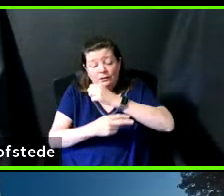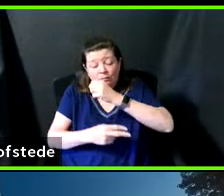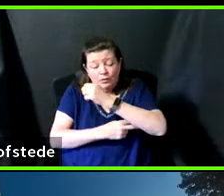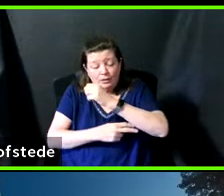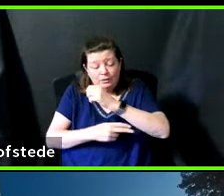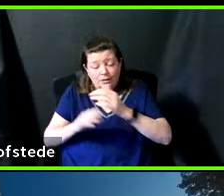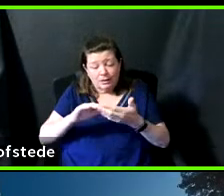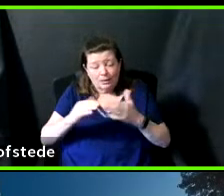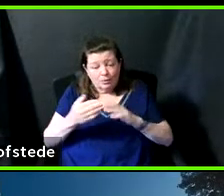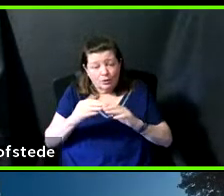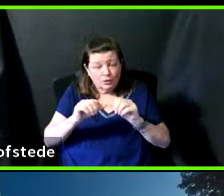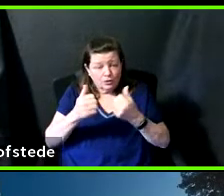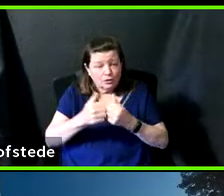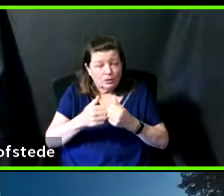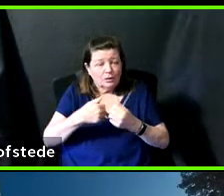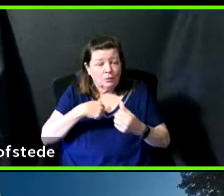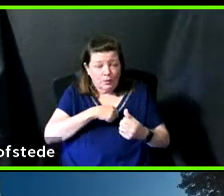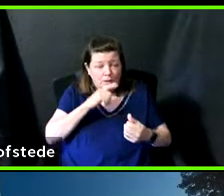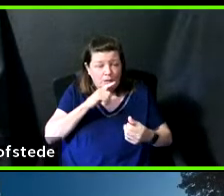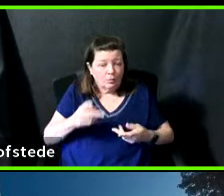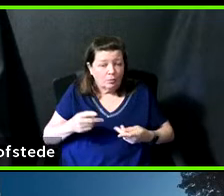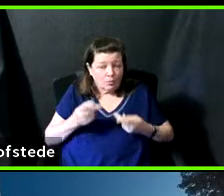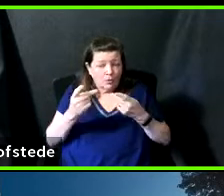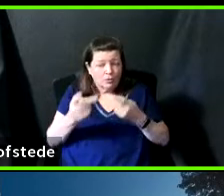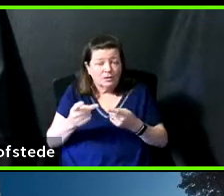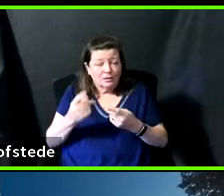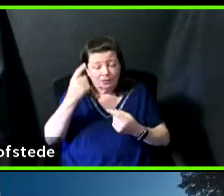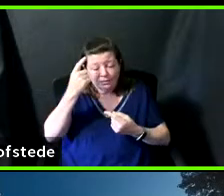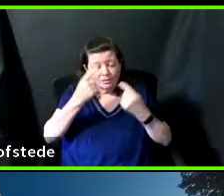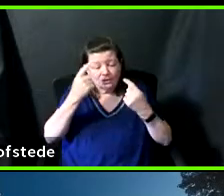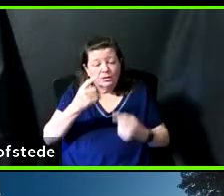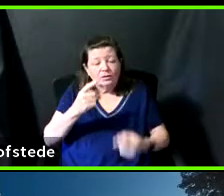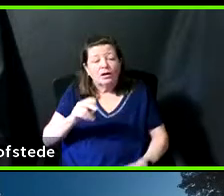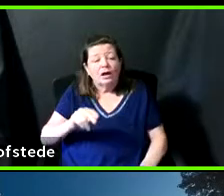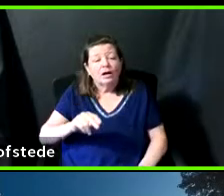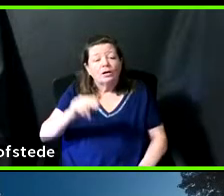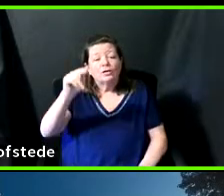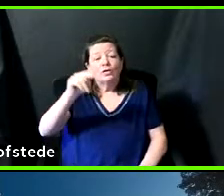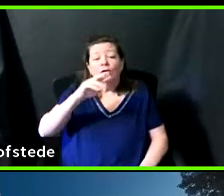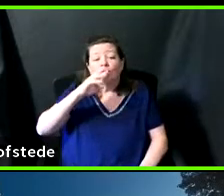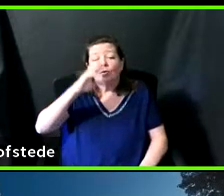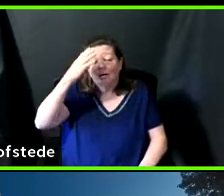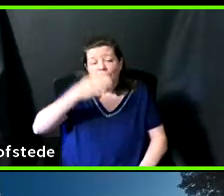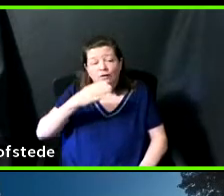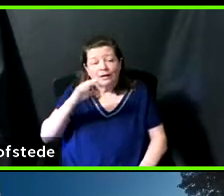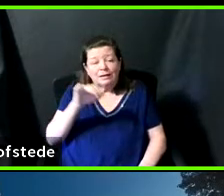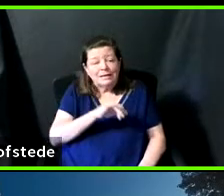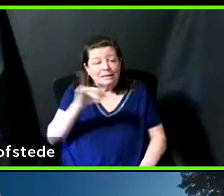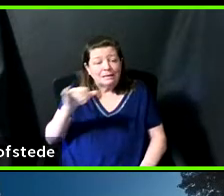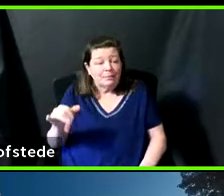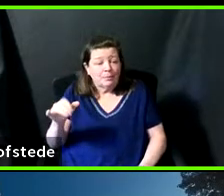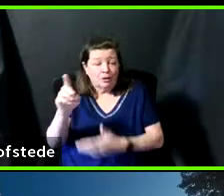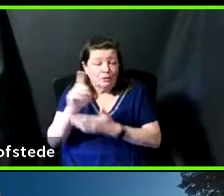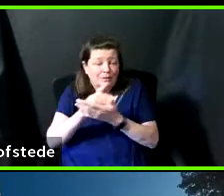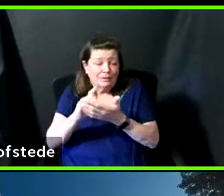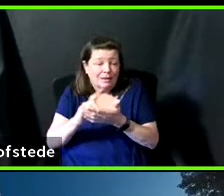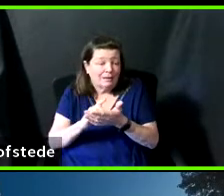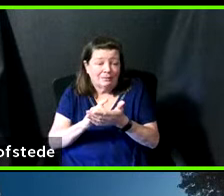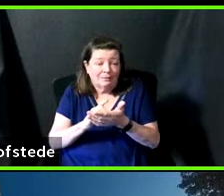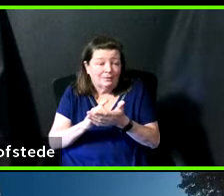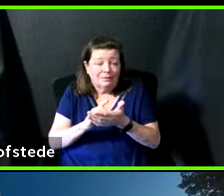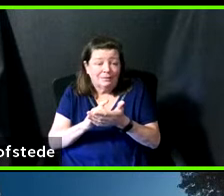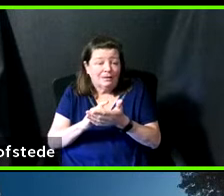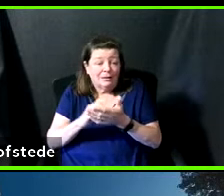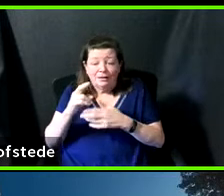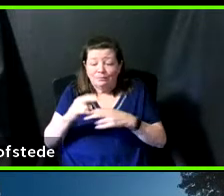proposing that you guys consider a North Waterfront Park of similar design, just built into